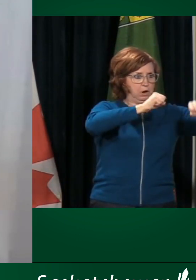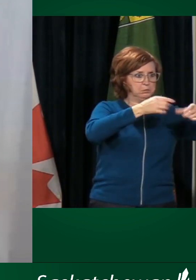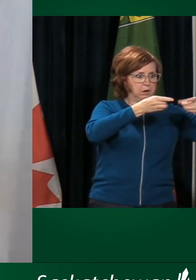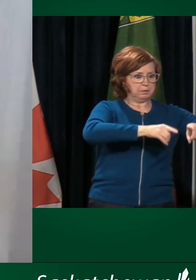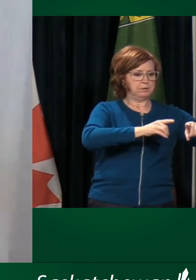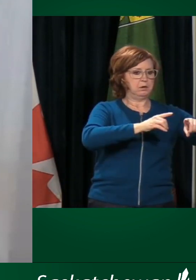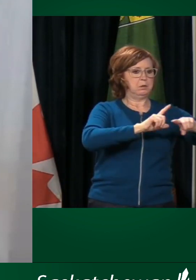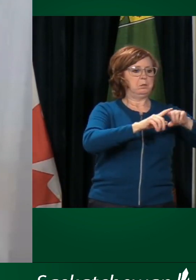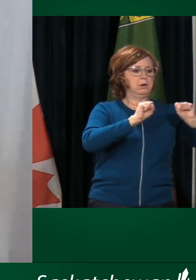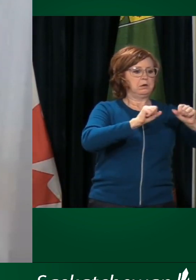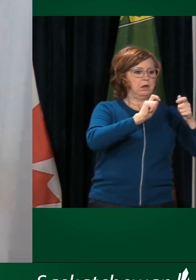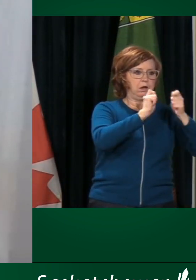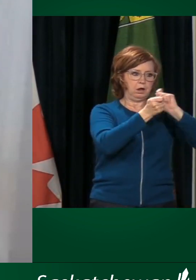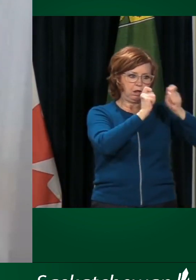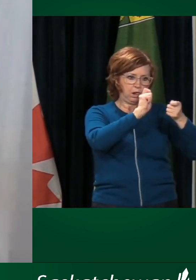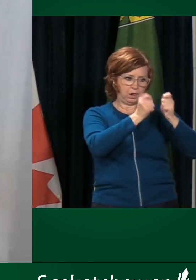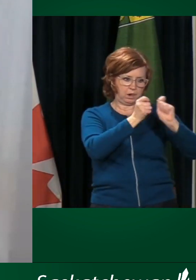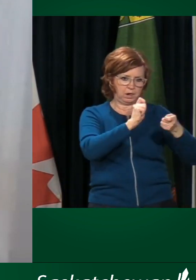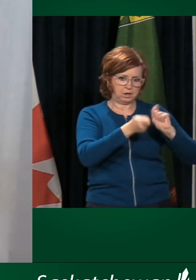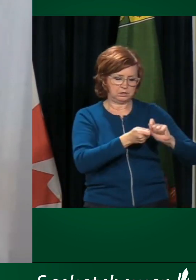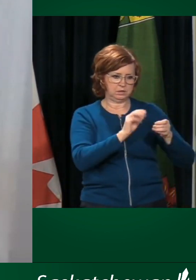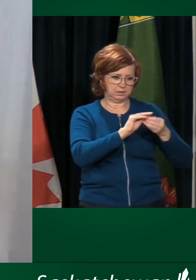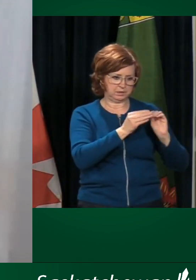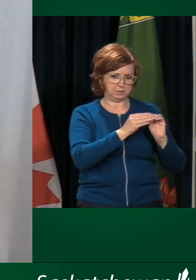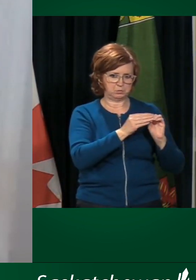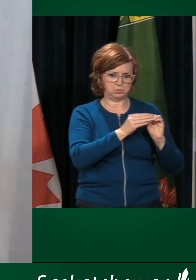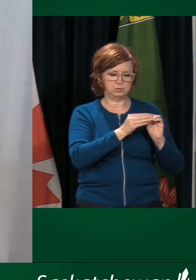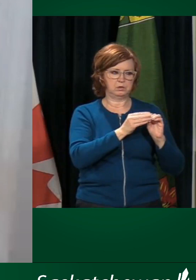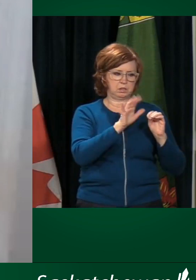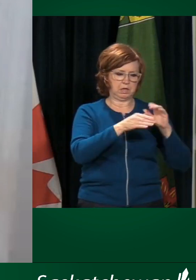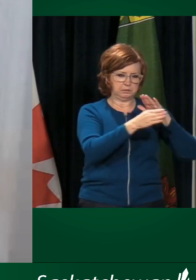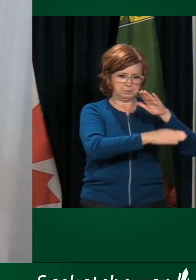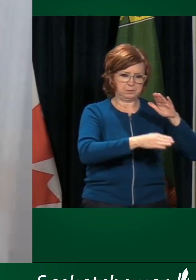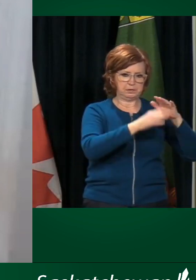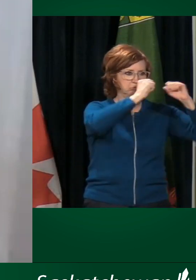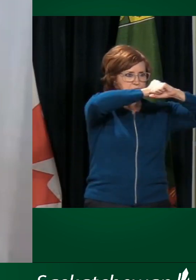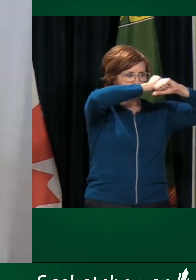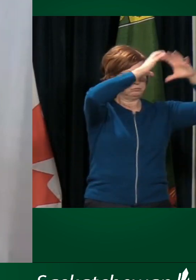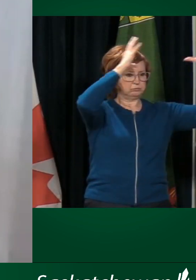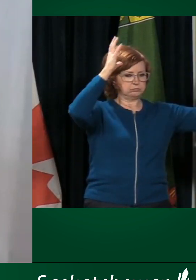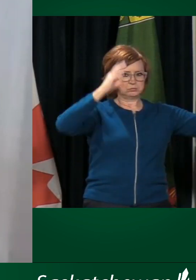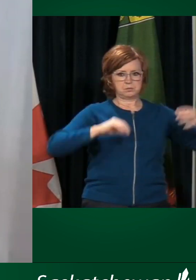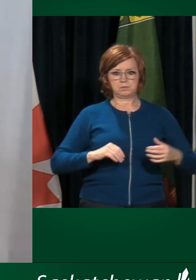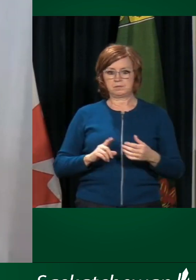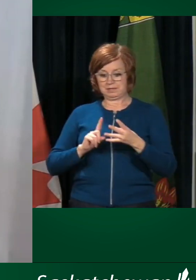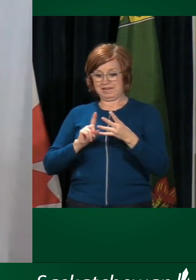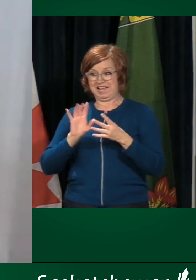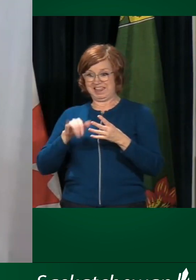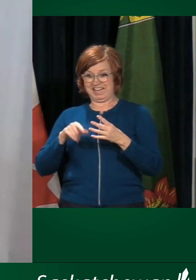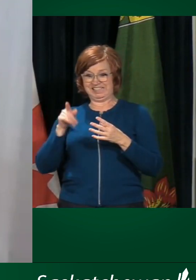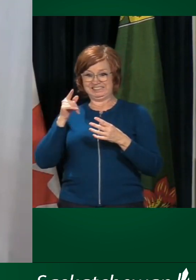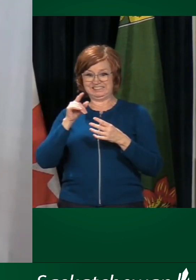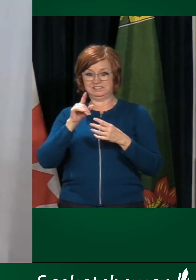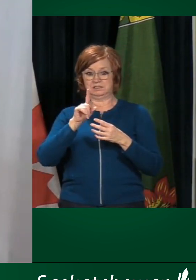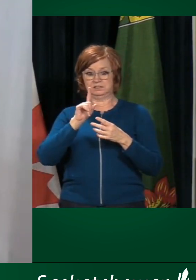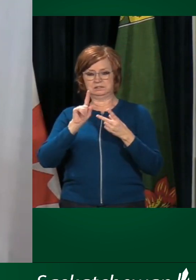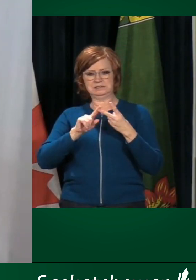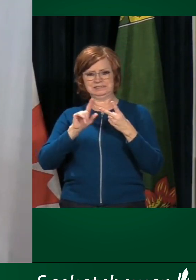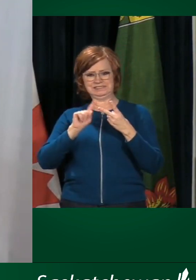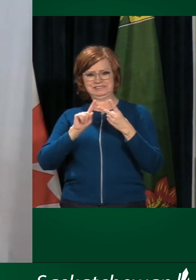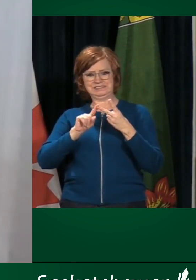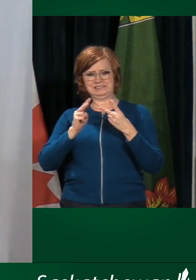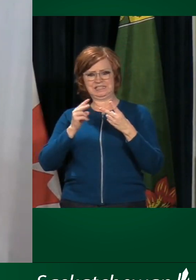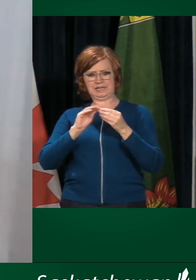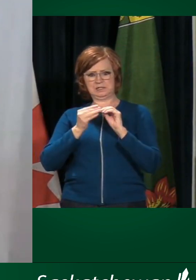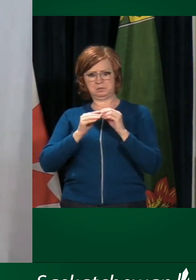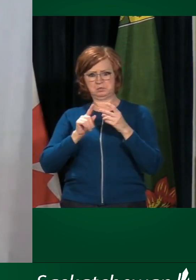that. And so that the basic reproductive number is critical to run the what-if scenarios. What the effective reproductive number tells us